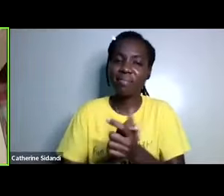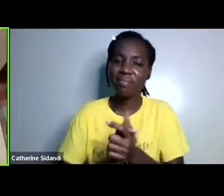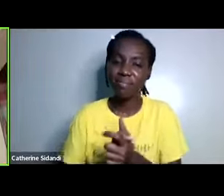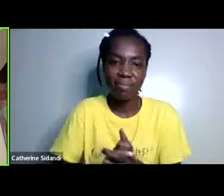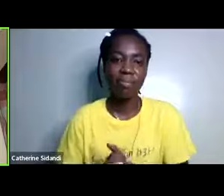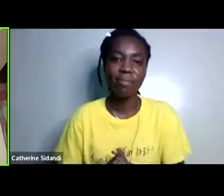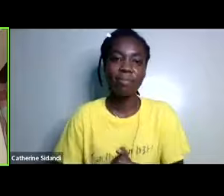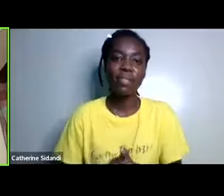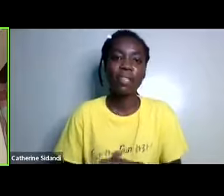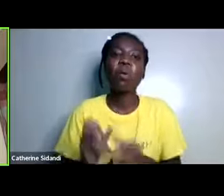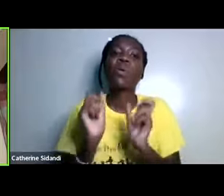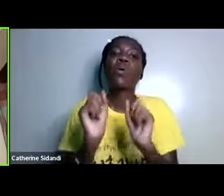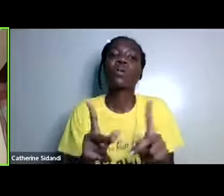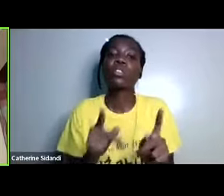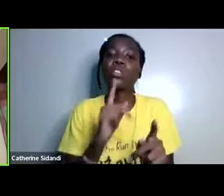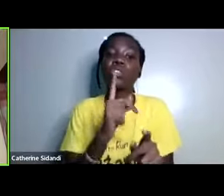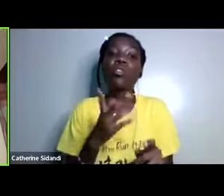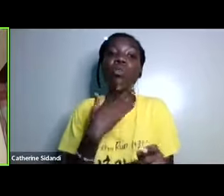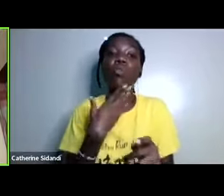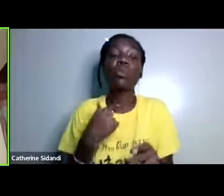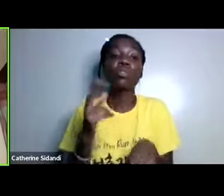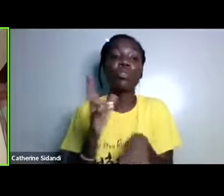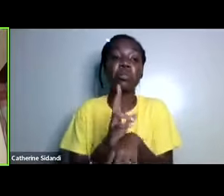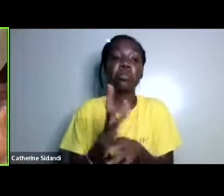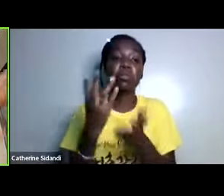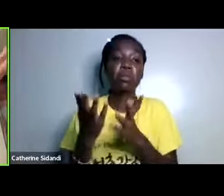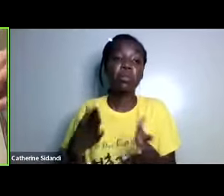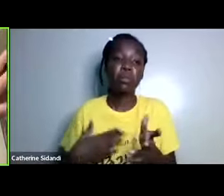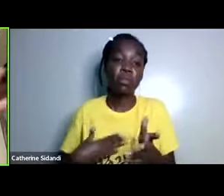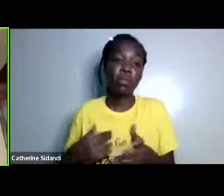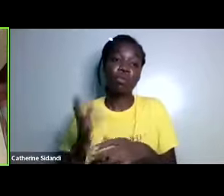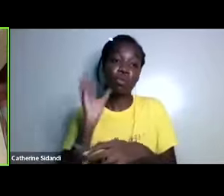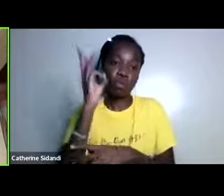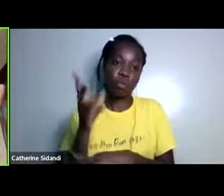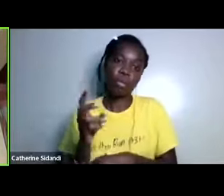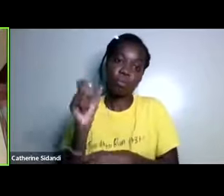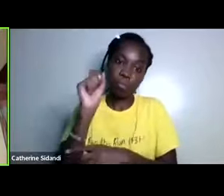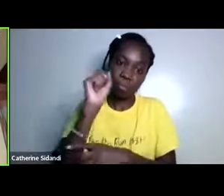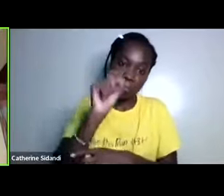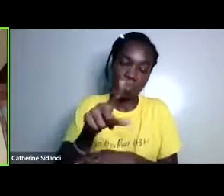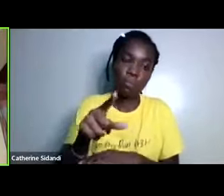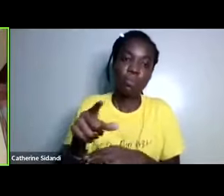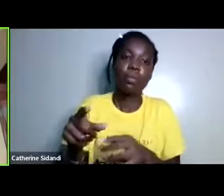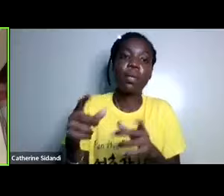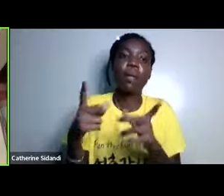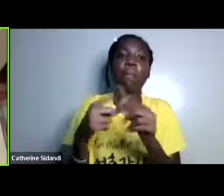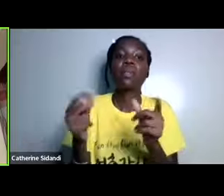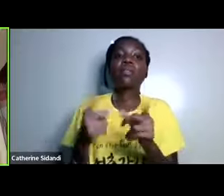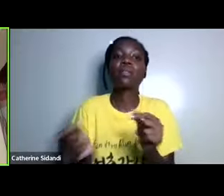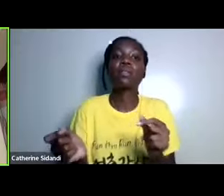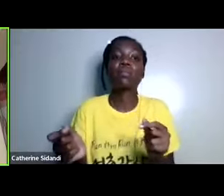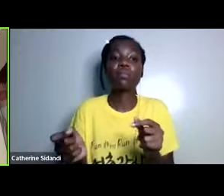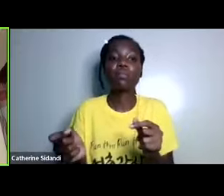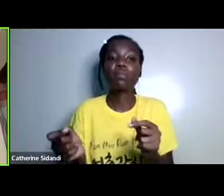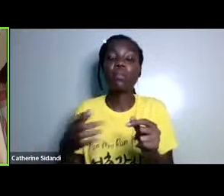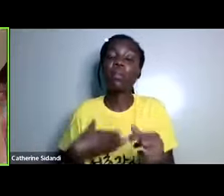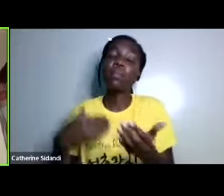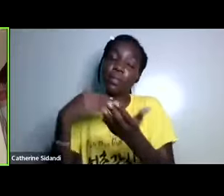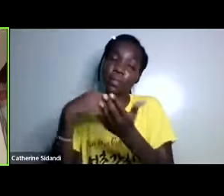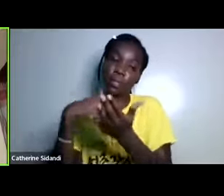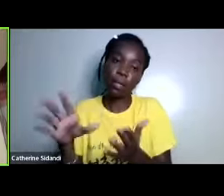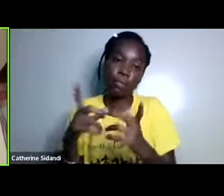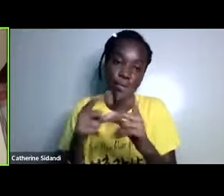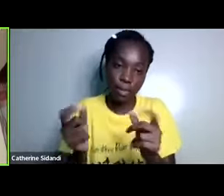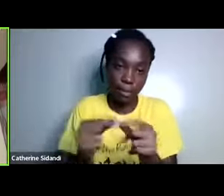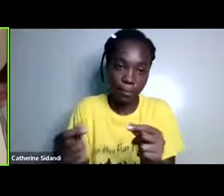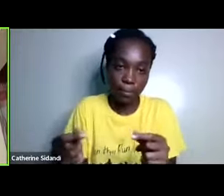an example. I'm on my phone. I will drop a text. I've seen an ad. I will say send message, right? I have clicked it for the